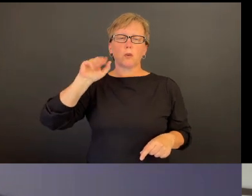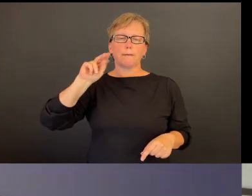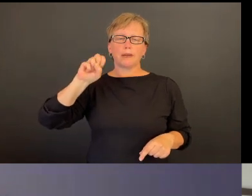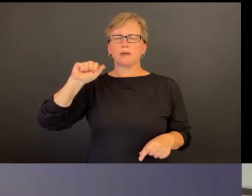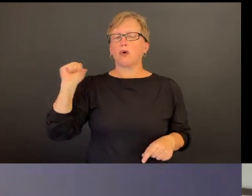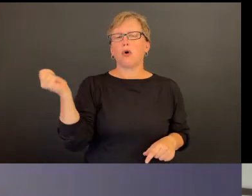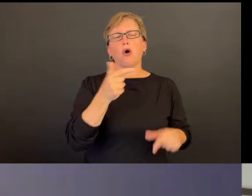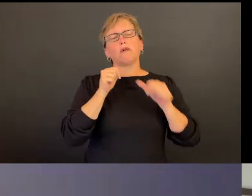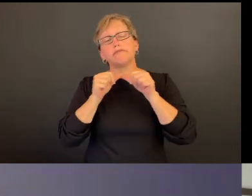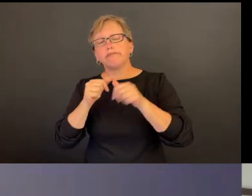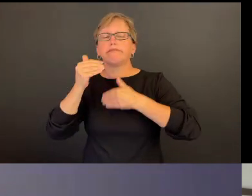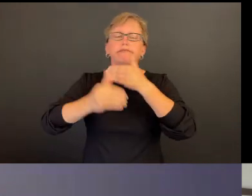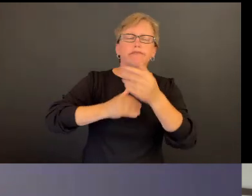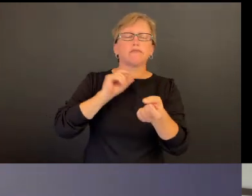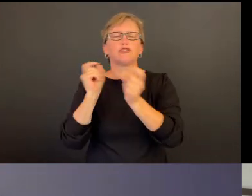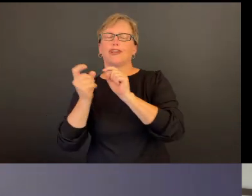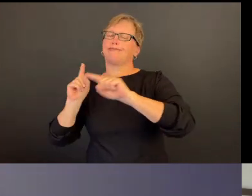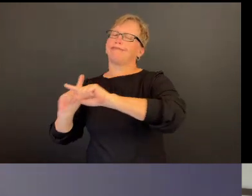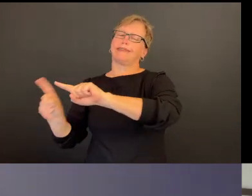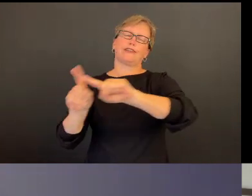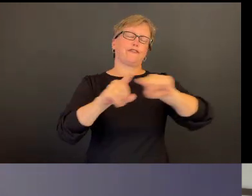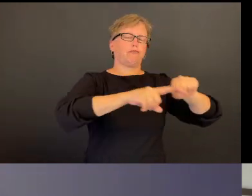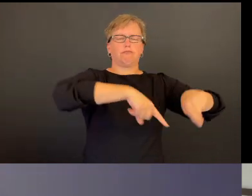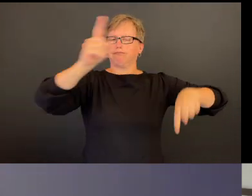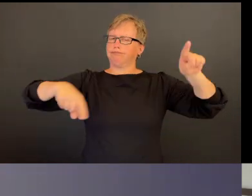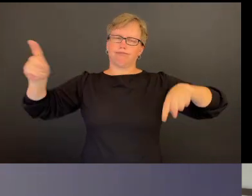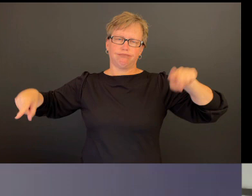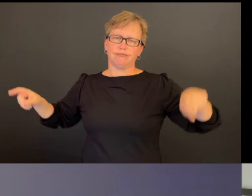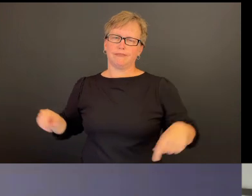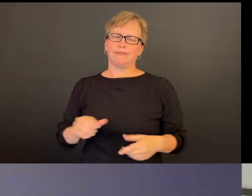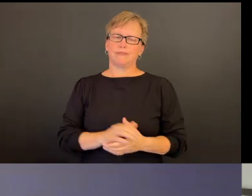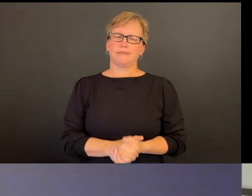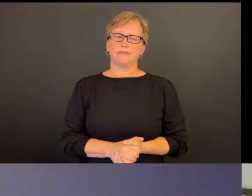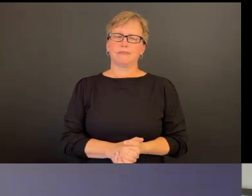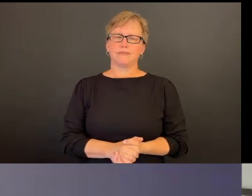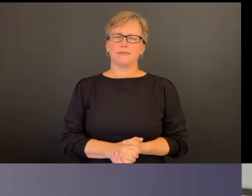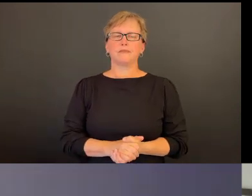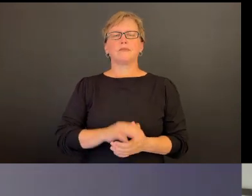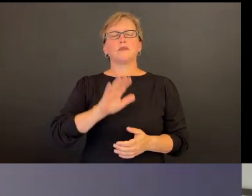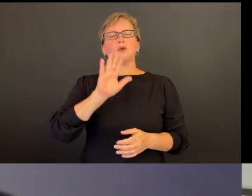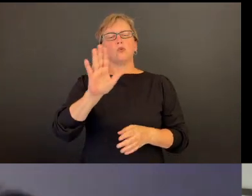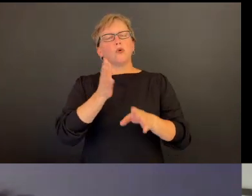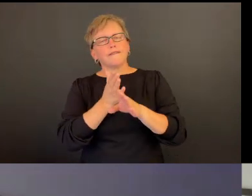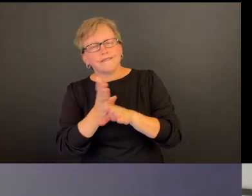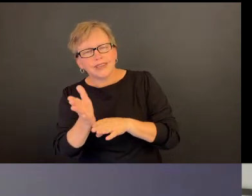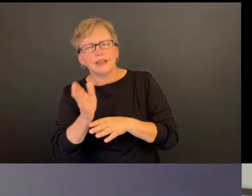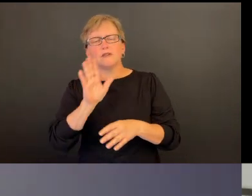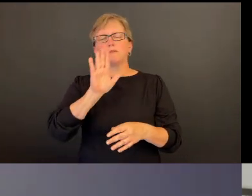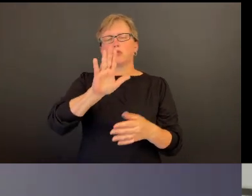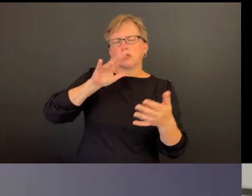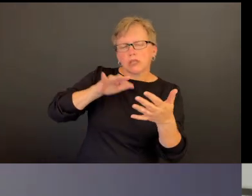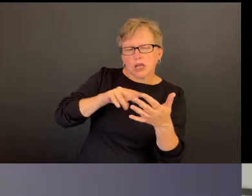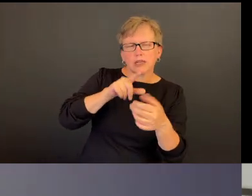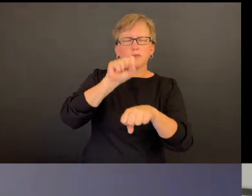happening. They're happening to us all. They definitely are. Changing. We're humans. We're constantly changing. We're always